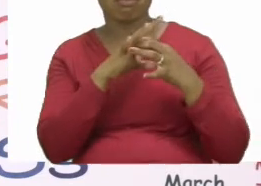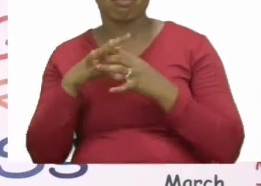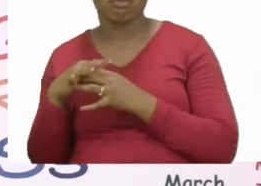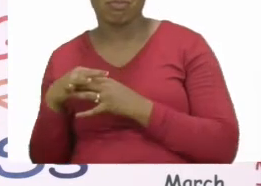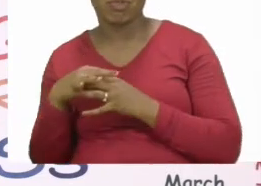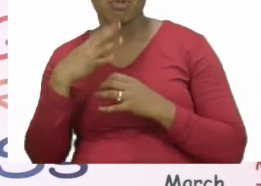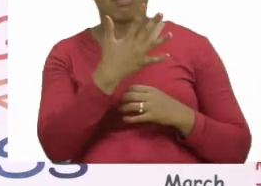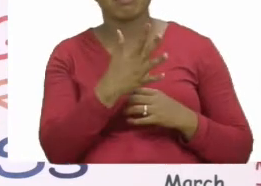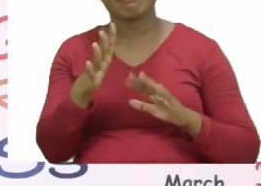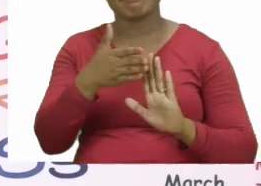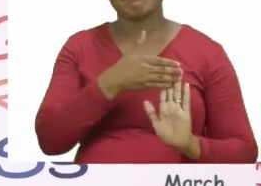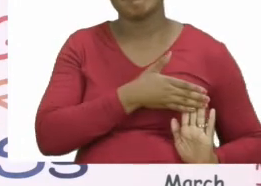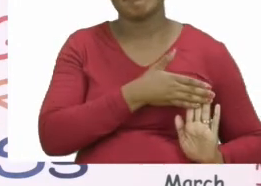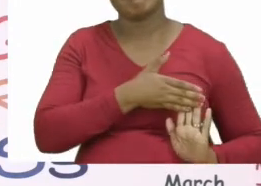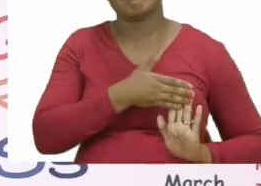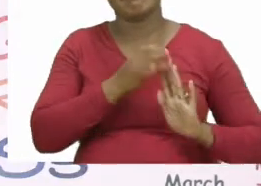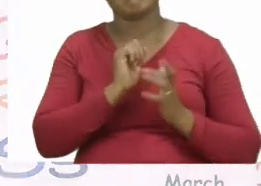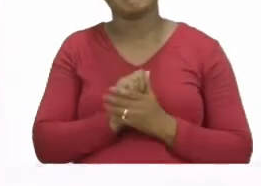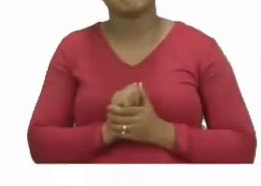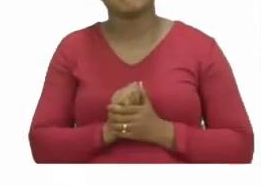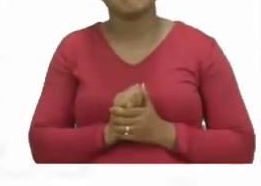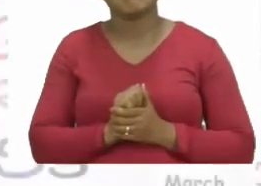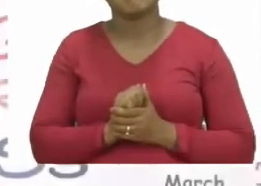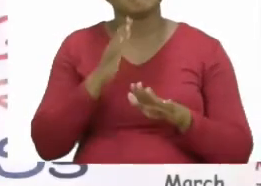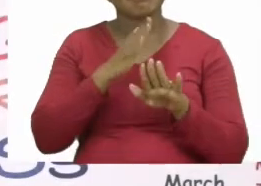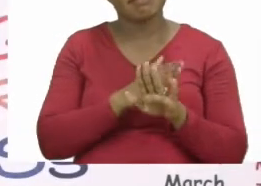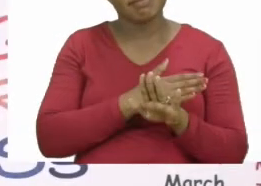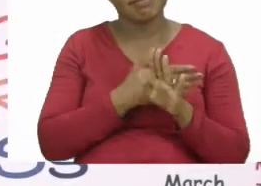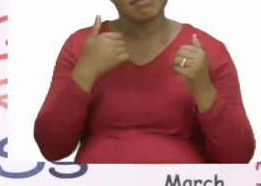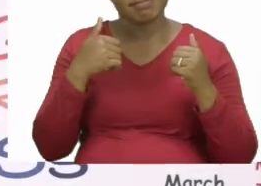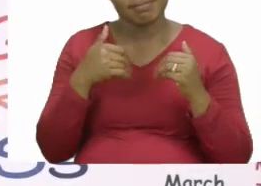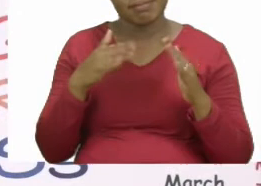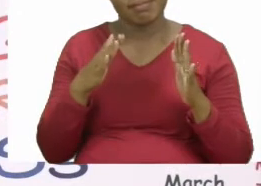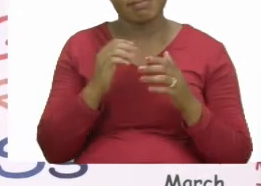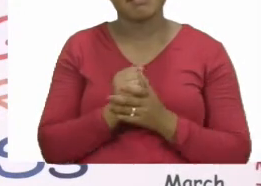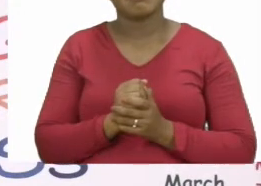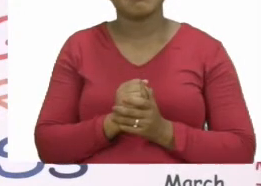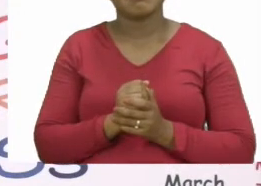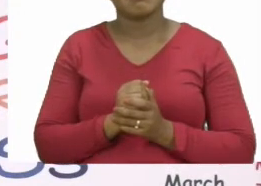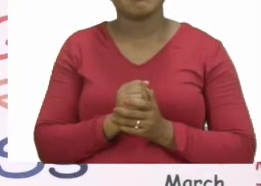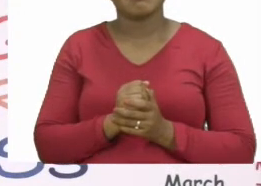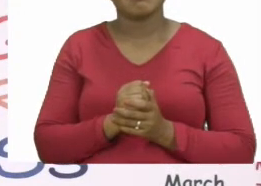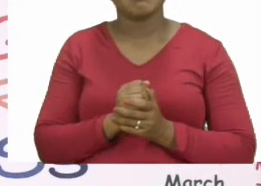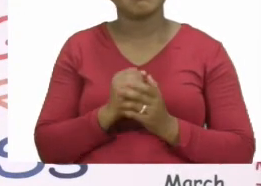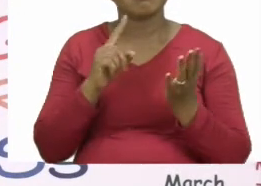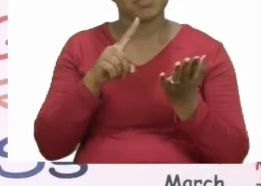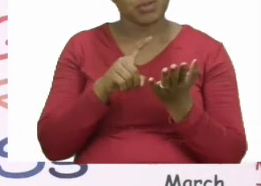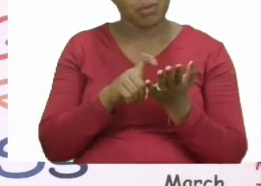water. Now, before we start with our lesson today, we have to